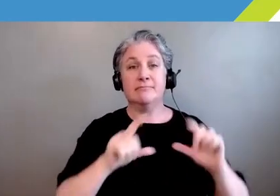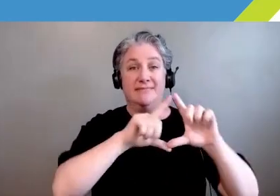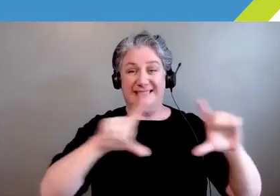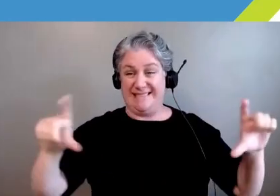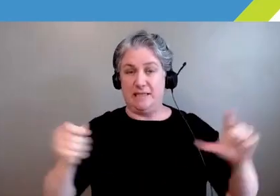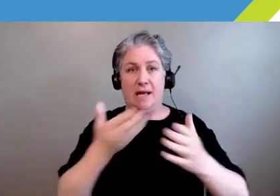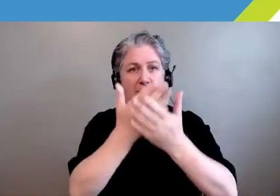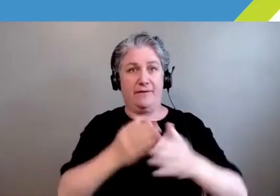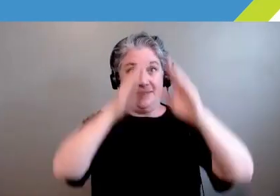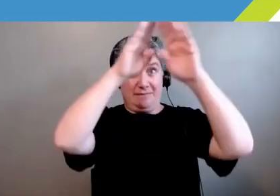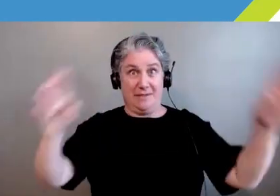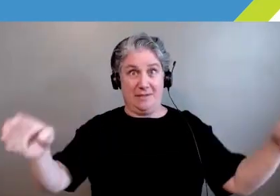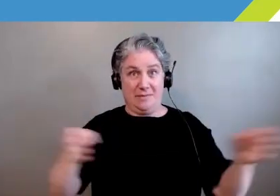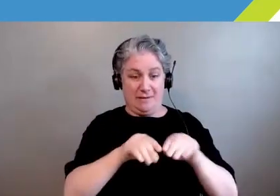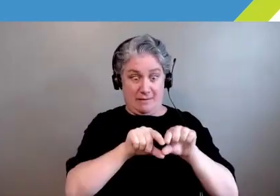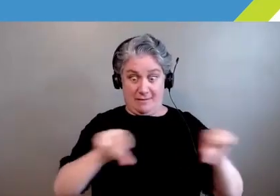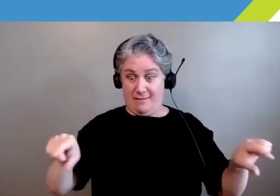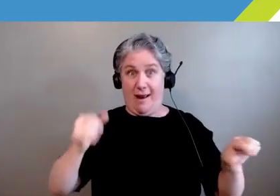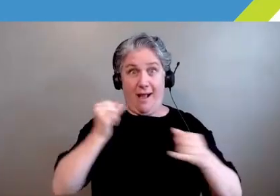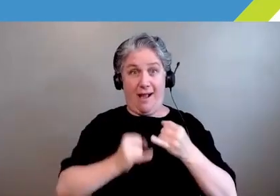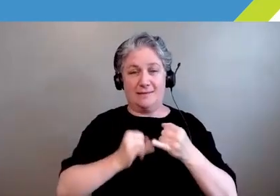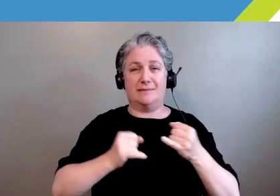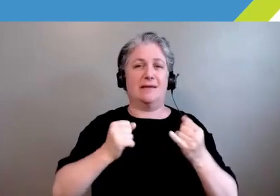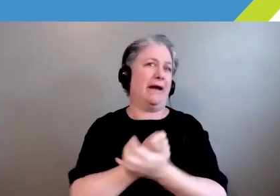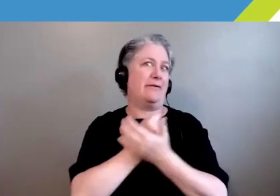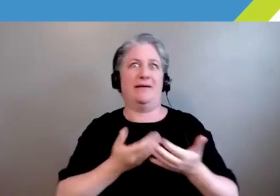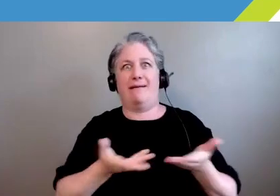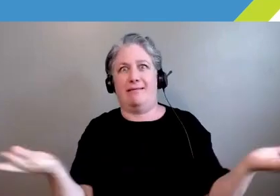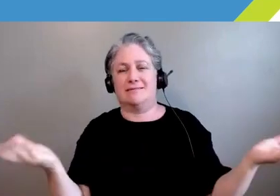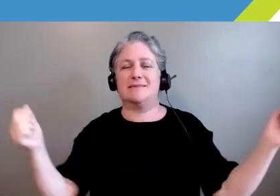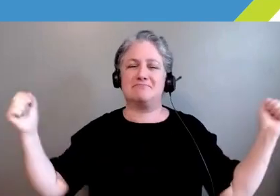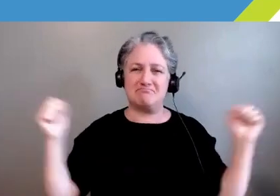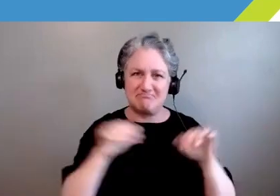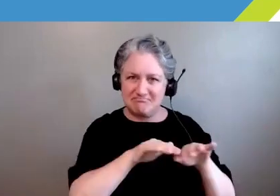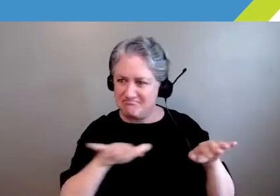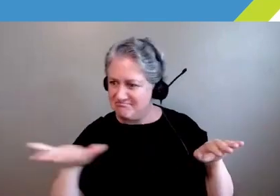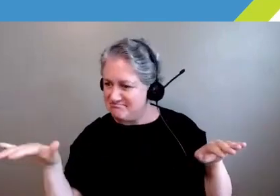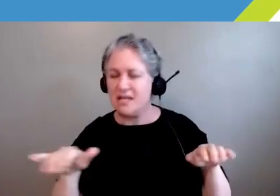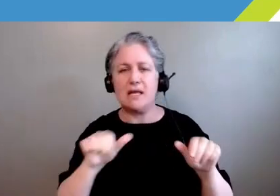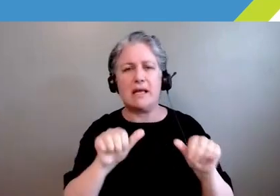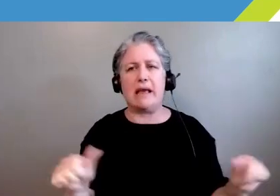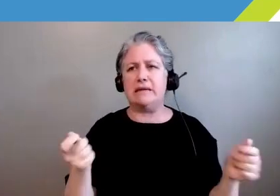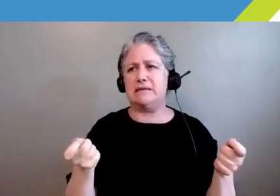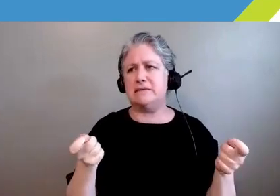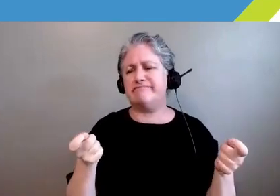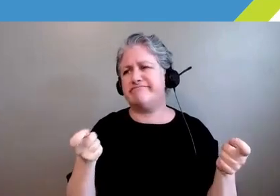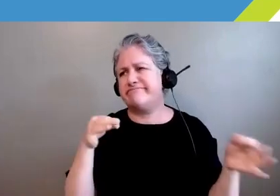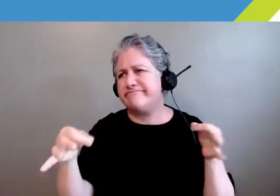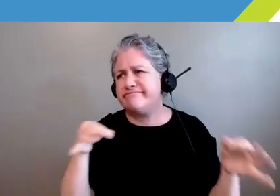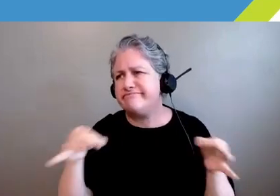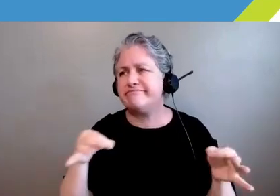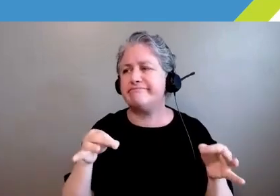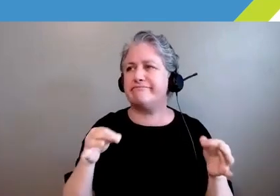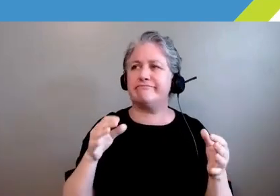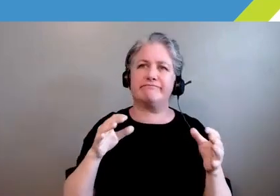bottom of the evidence pyramid is everything else. So any description of a group where